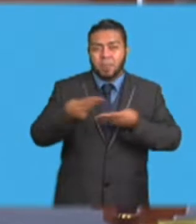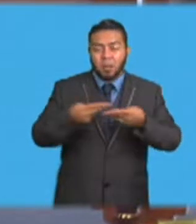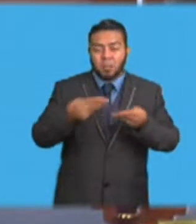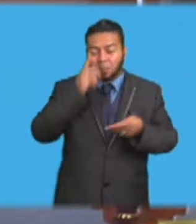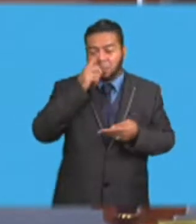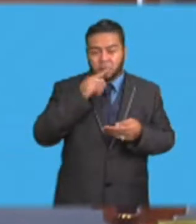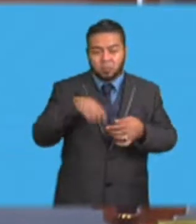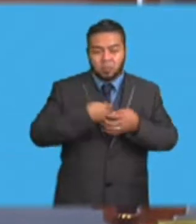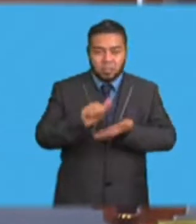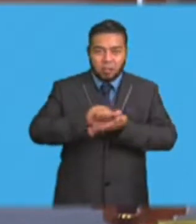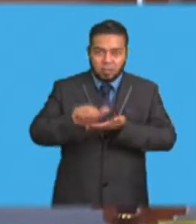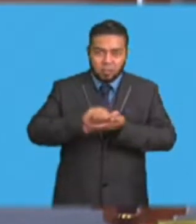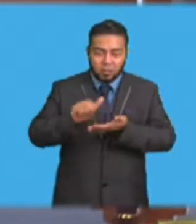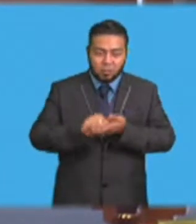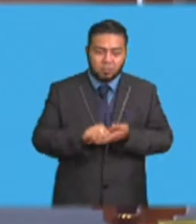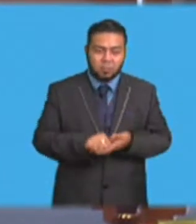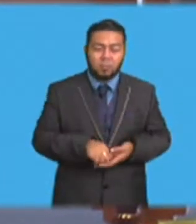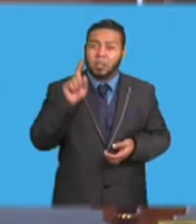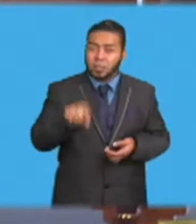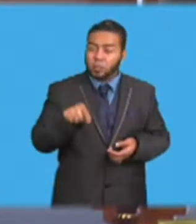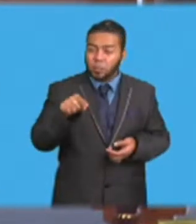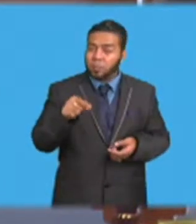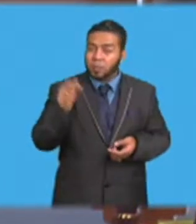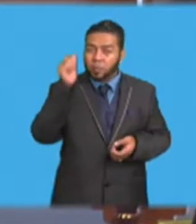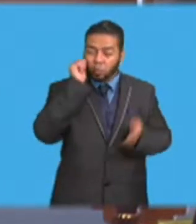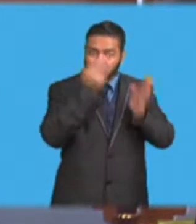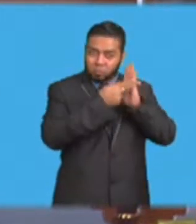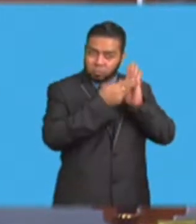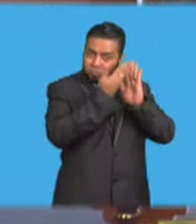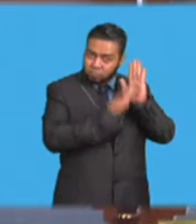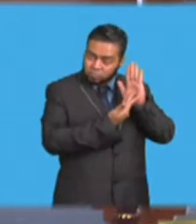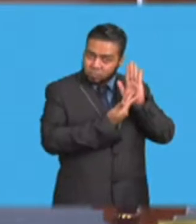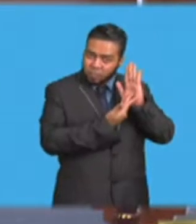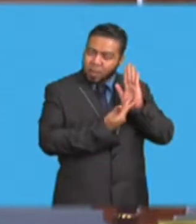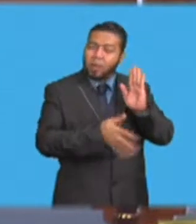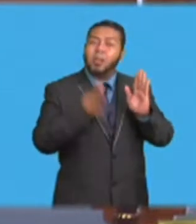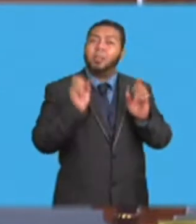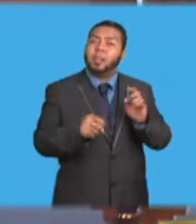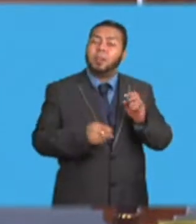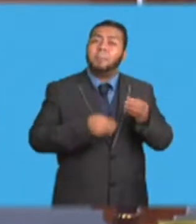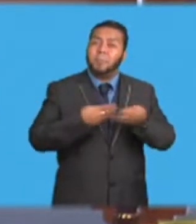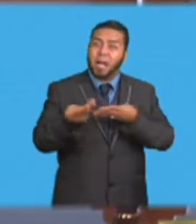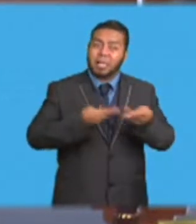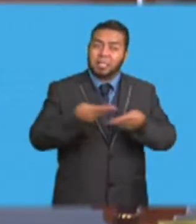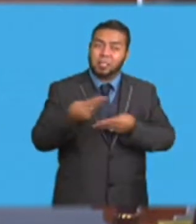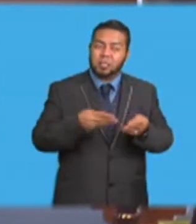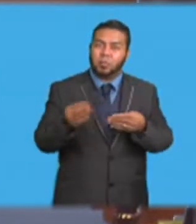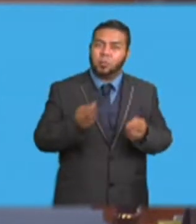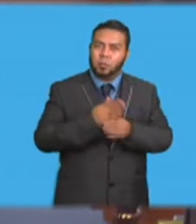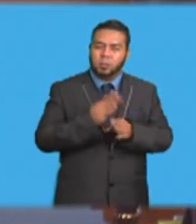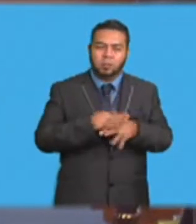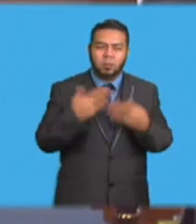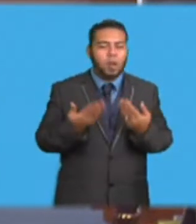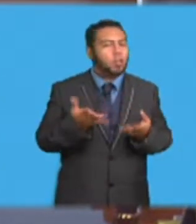locations. Madam Speaker, it is to be noted that municipal markets operate differently to that of the